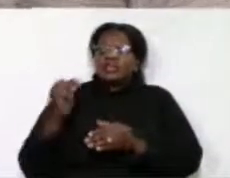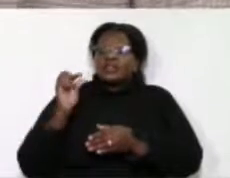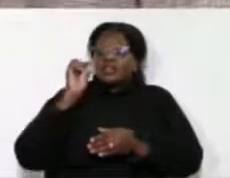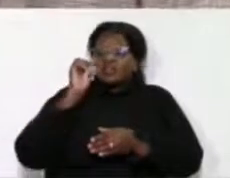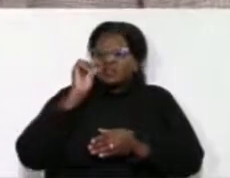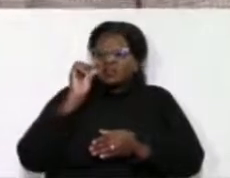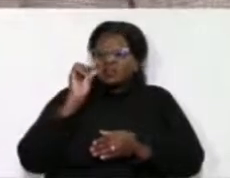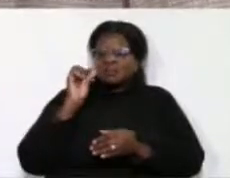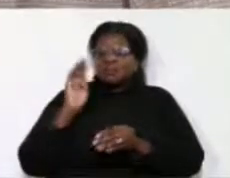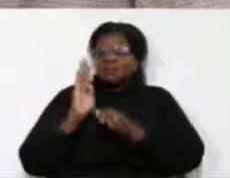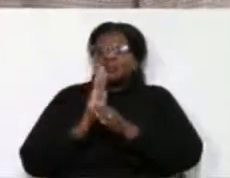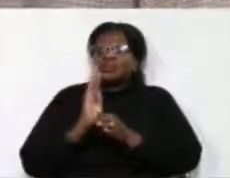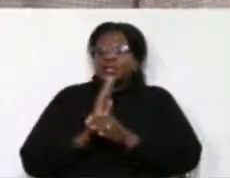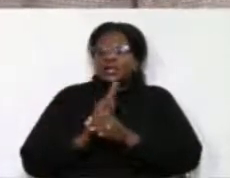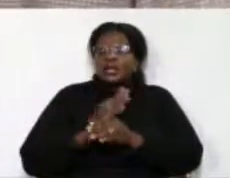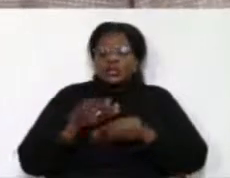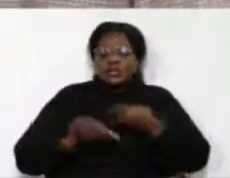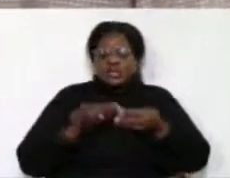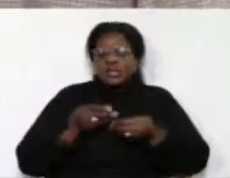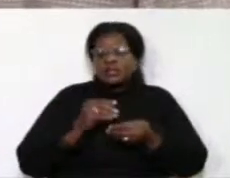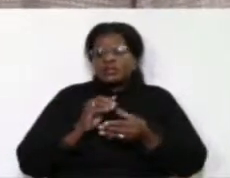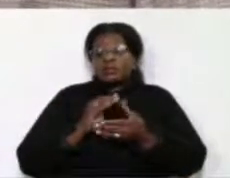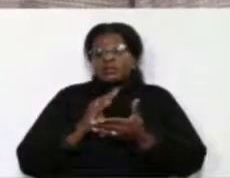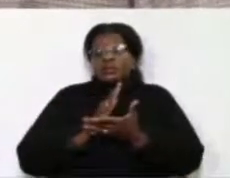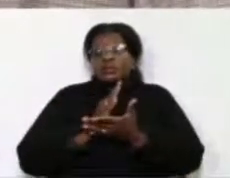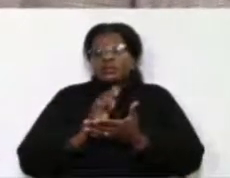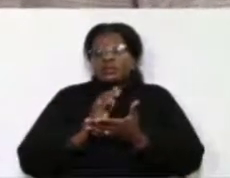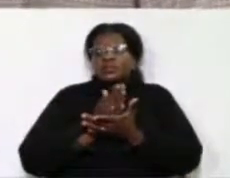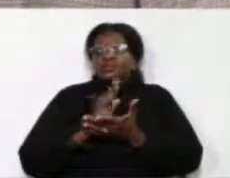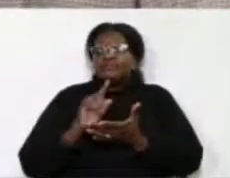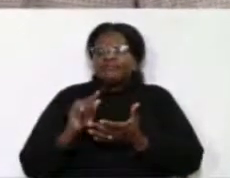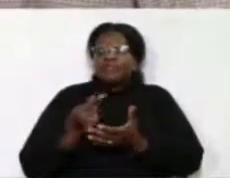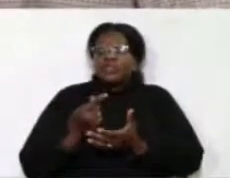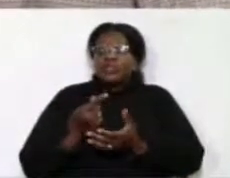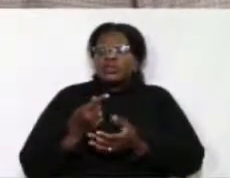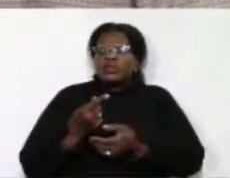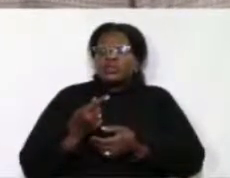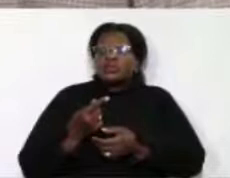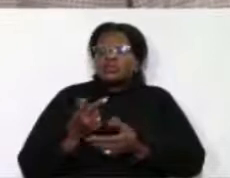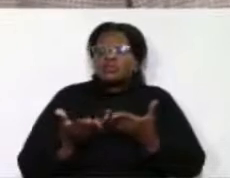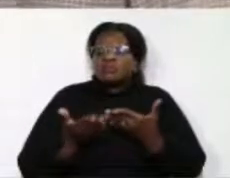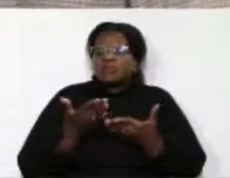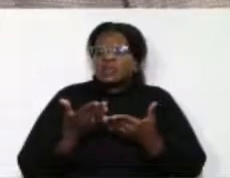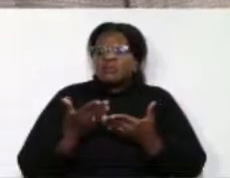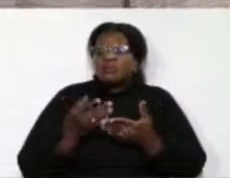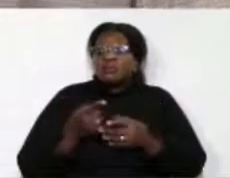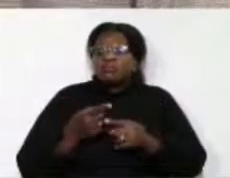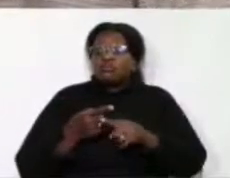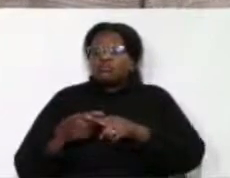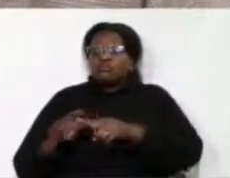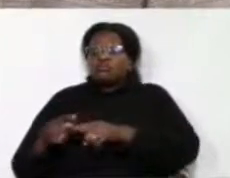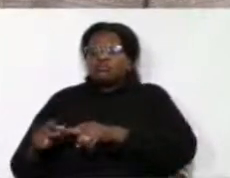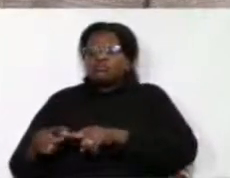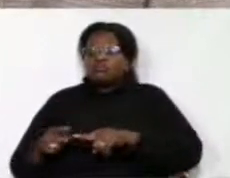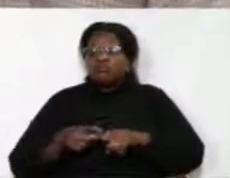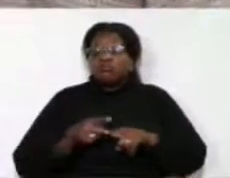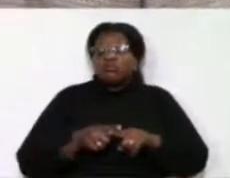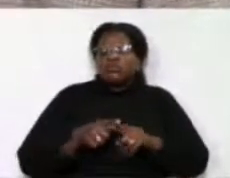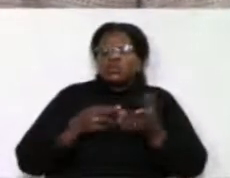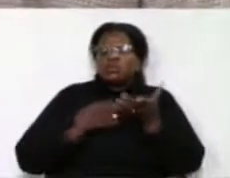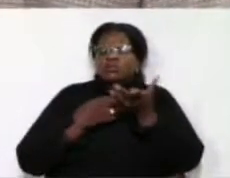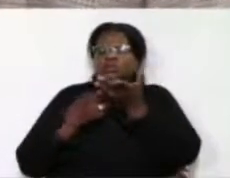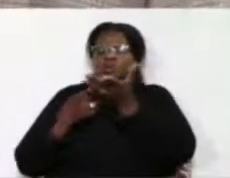of business, you're selling something, whether it's a service or a product, or you're creating an environment like a restaurant, then